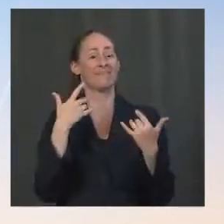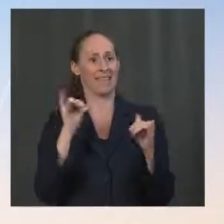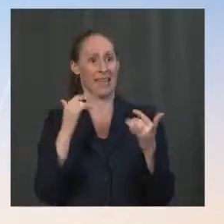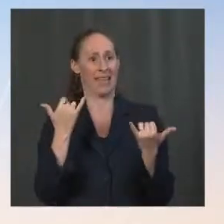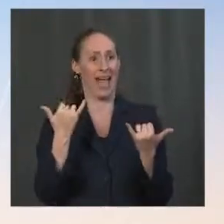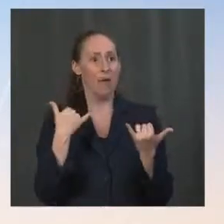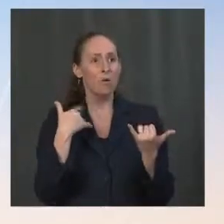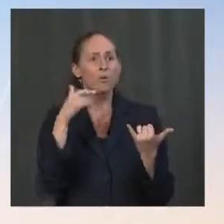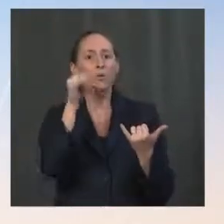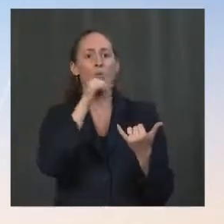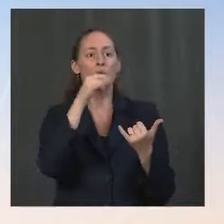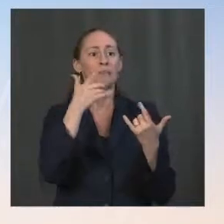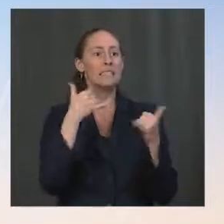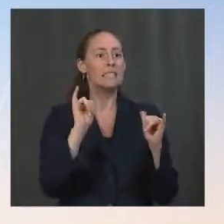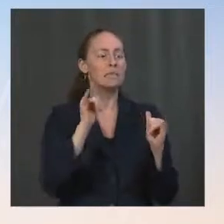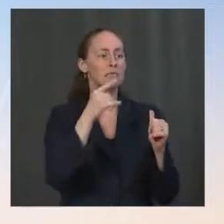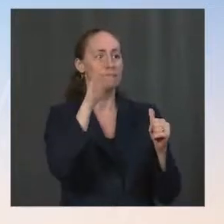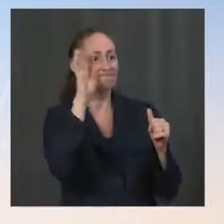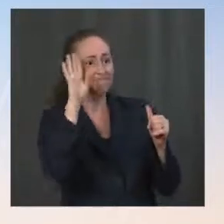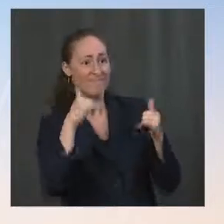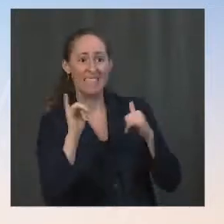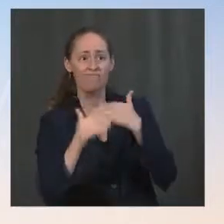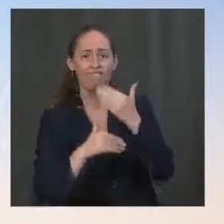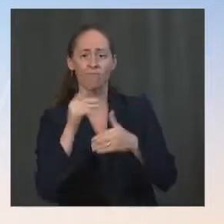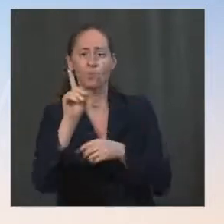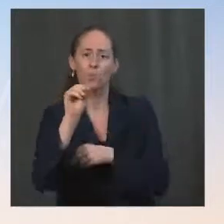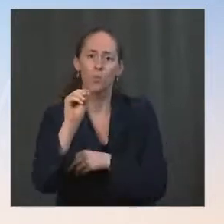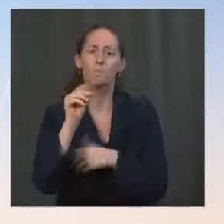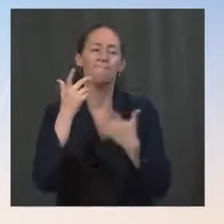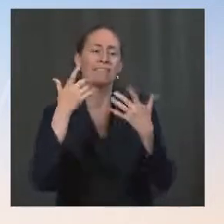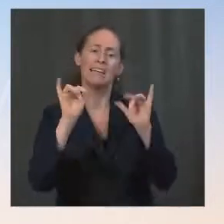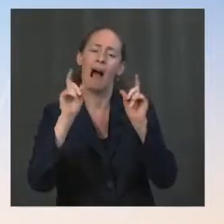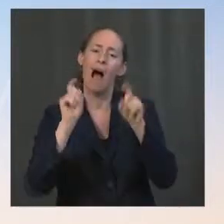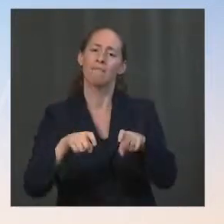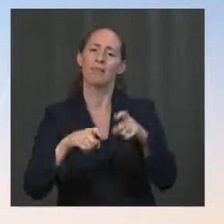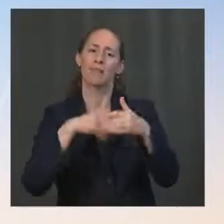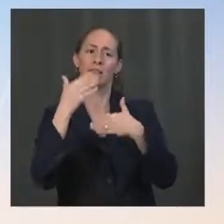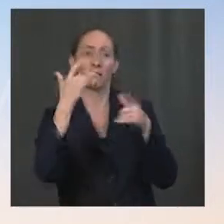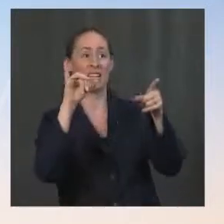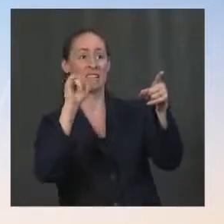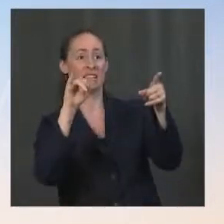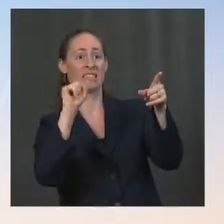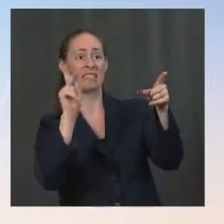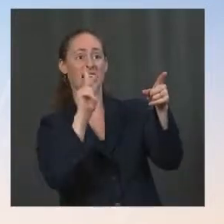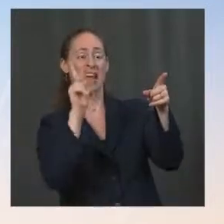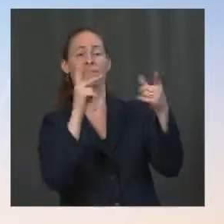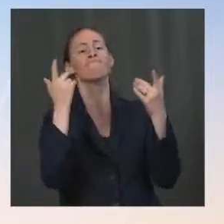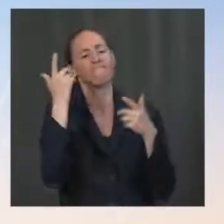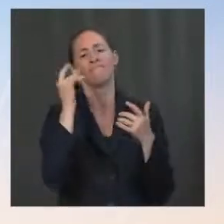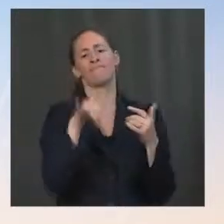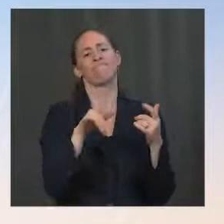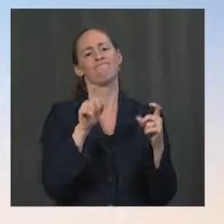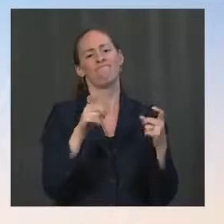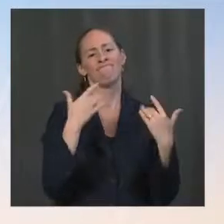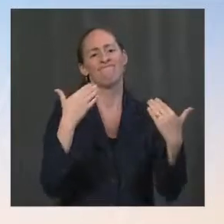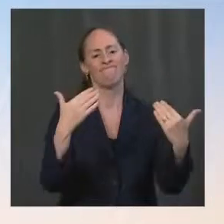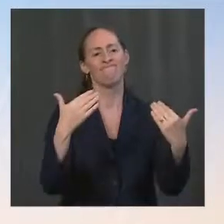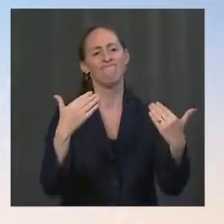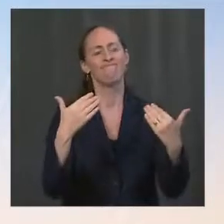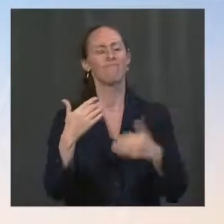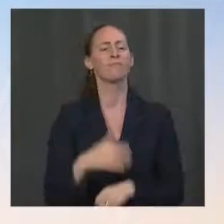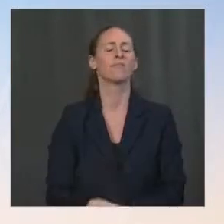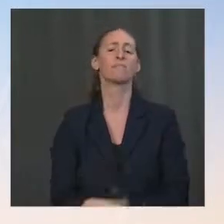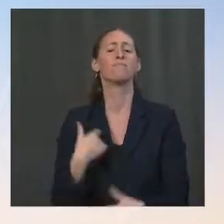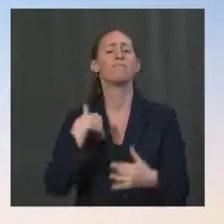and acute threat from ISIS-K. So that is what they are facing. I would note, since you gave me the opportunity, that the